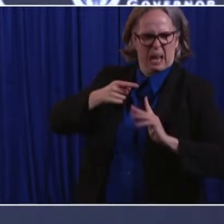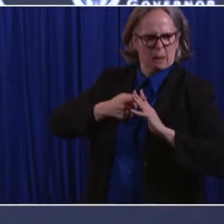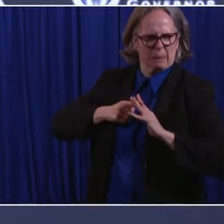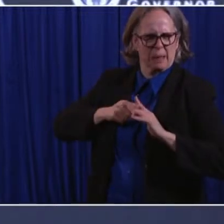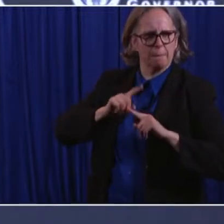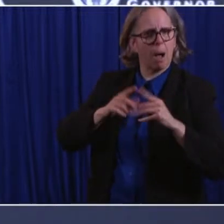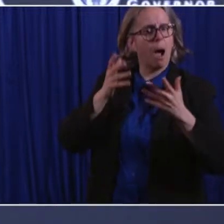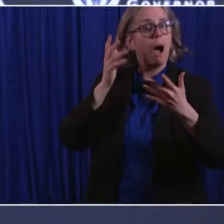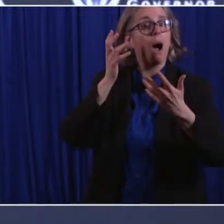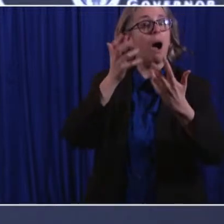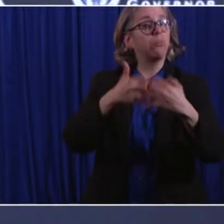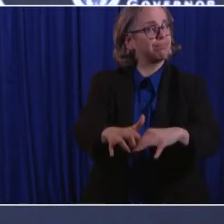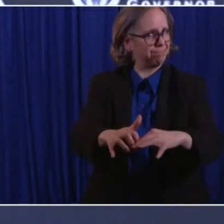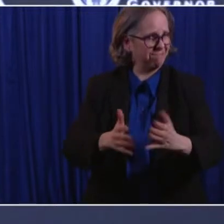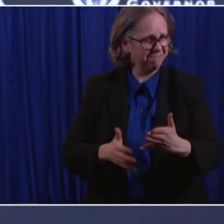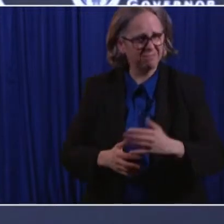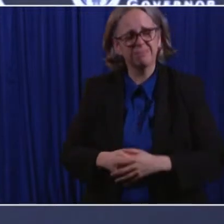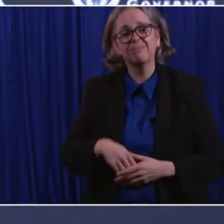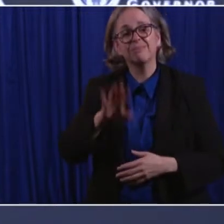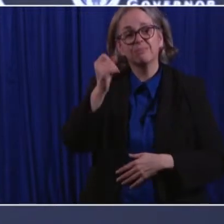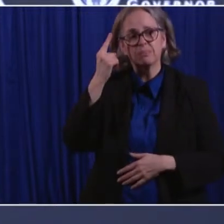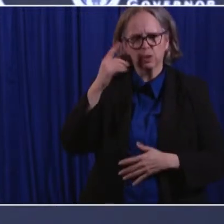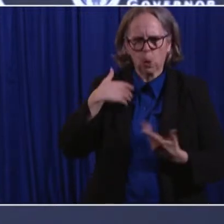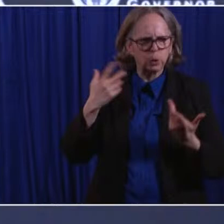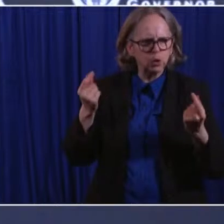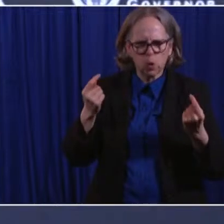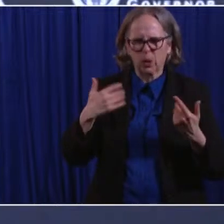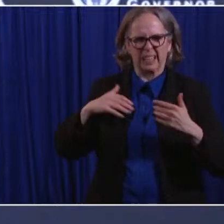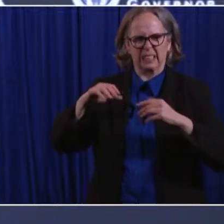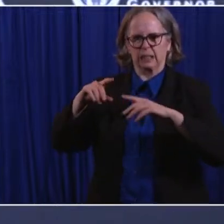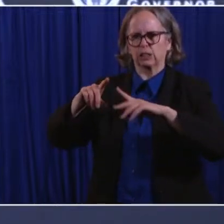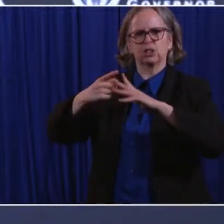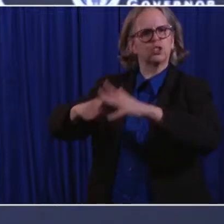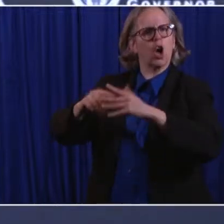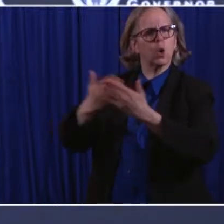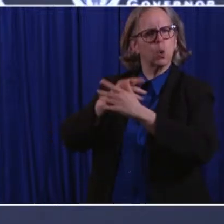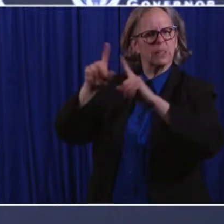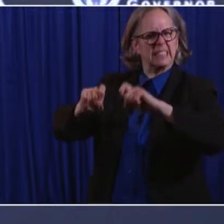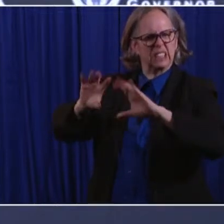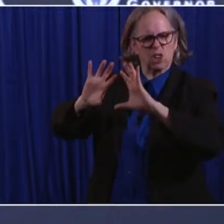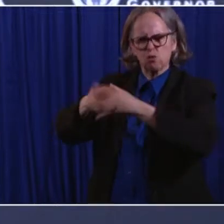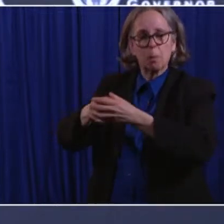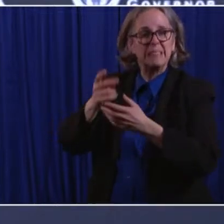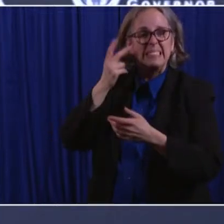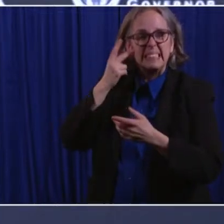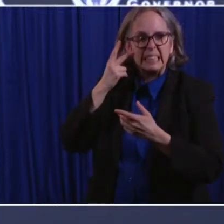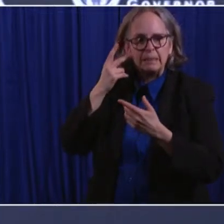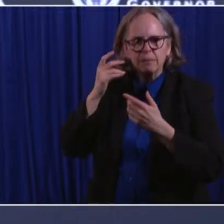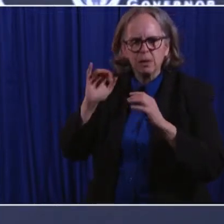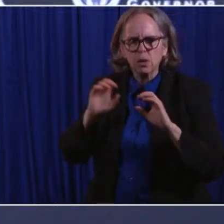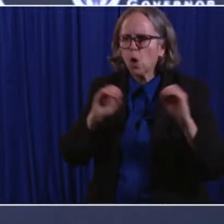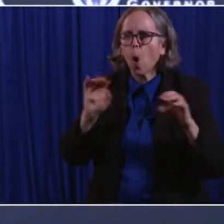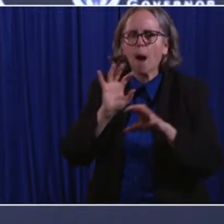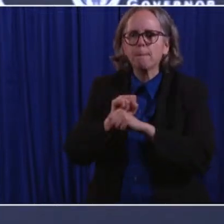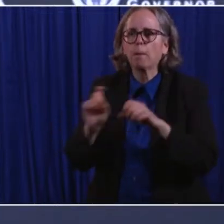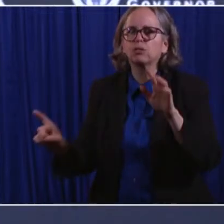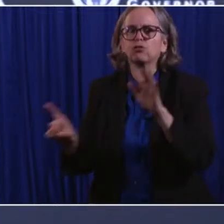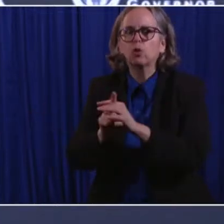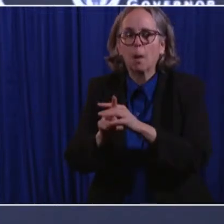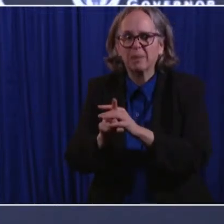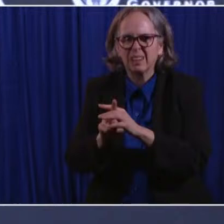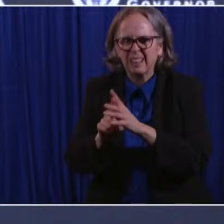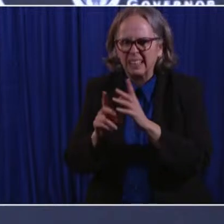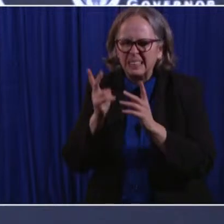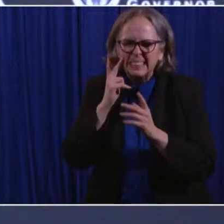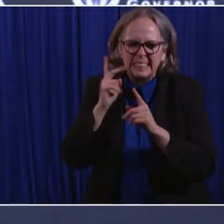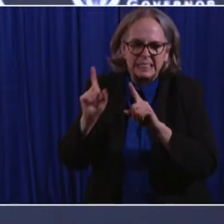who will be able to actually walk up. And we're not ready to announce that. I guess I gave a little preview here today, but we'll be